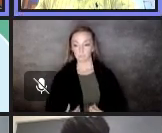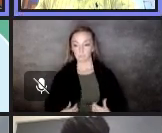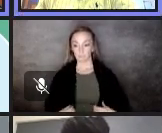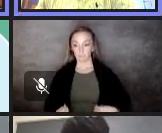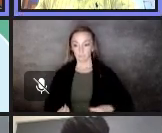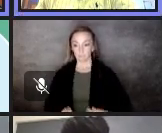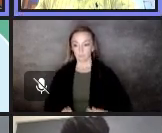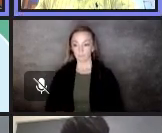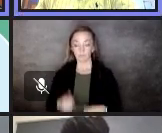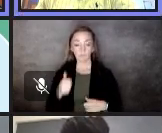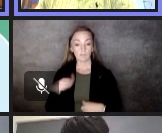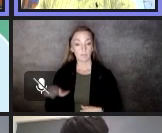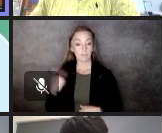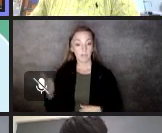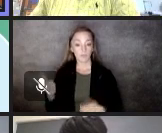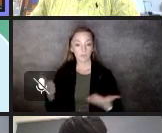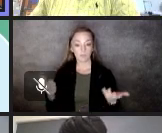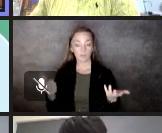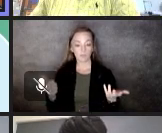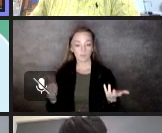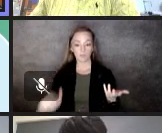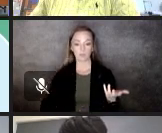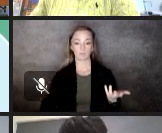Anybody else have?